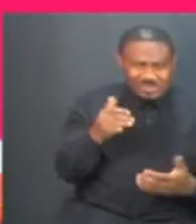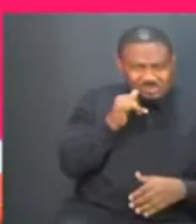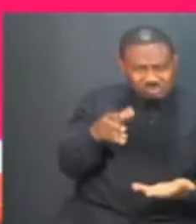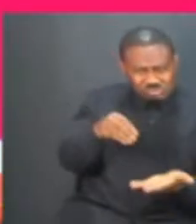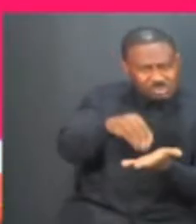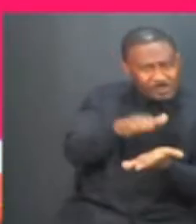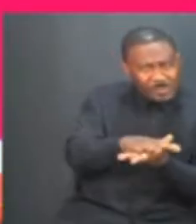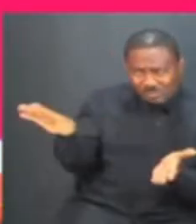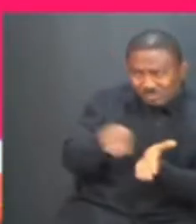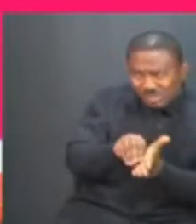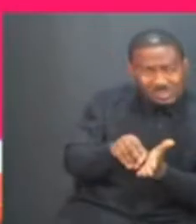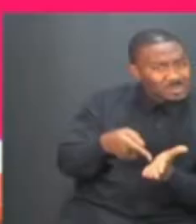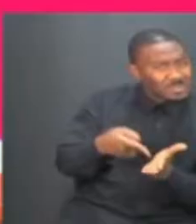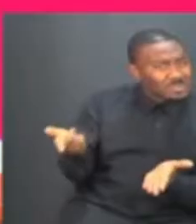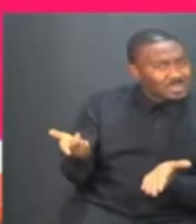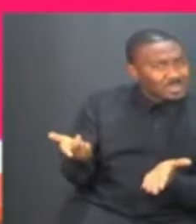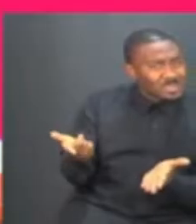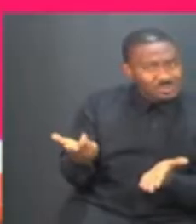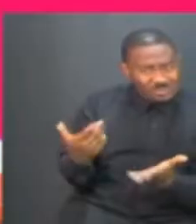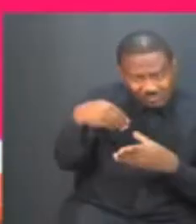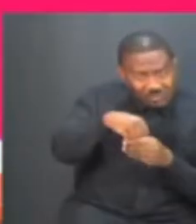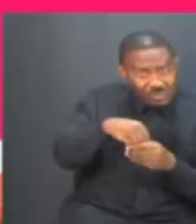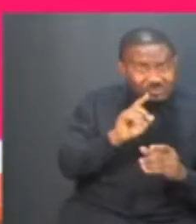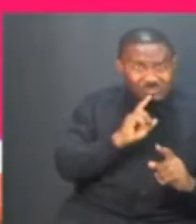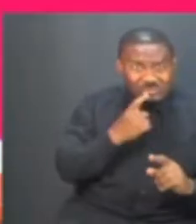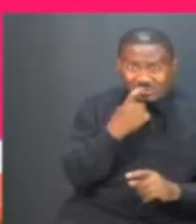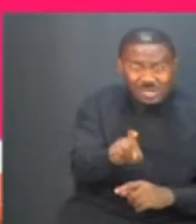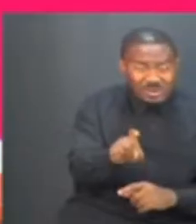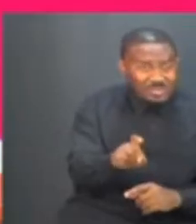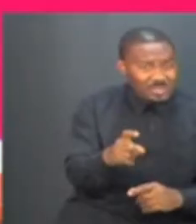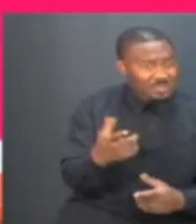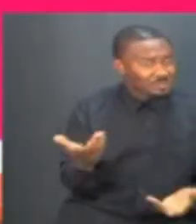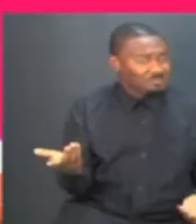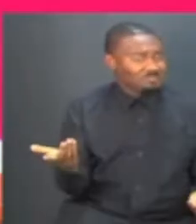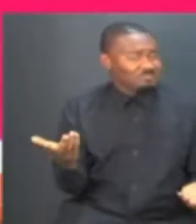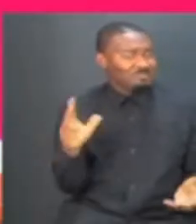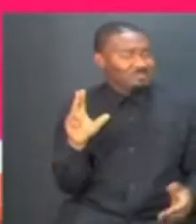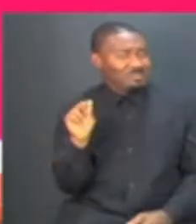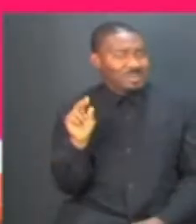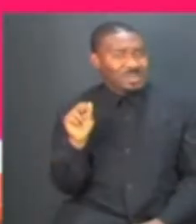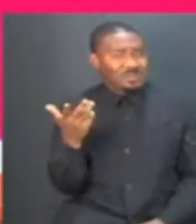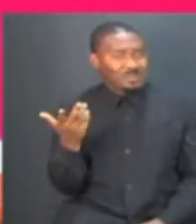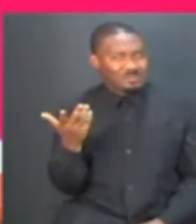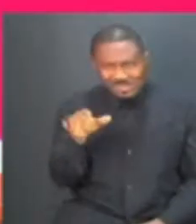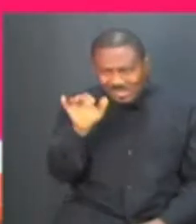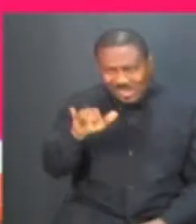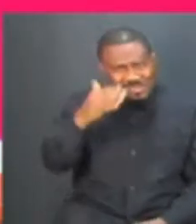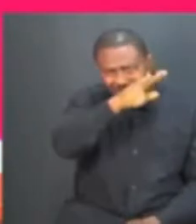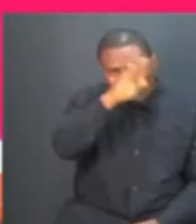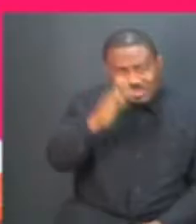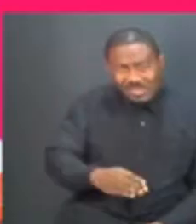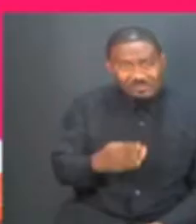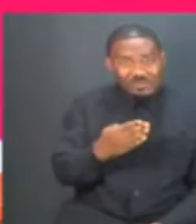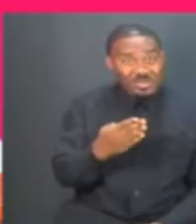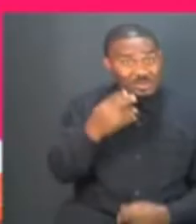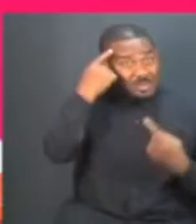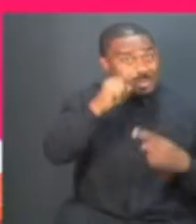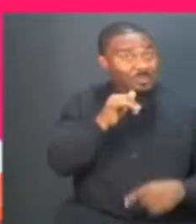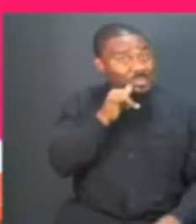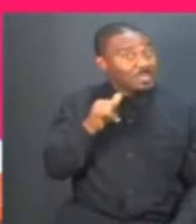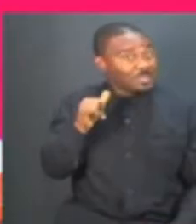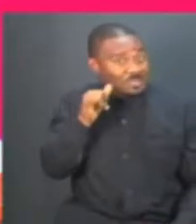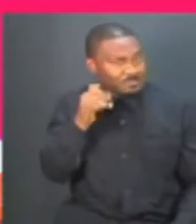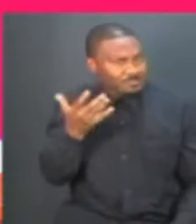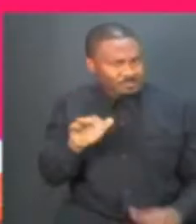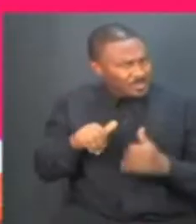will capture a direction. The usual thing have not happened. You understand?